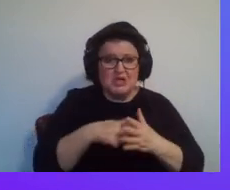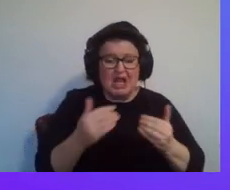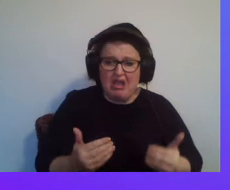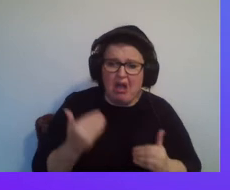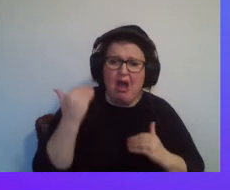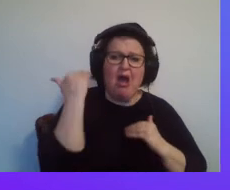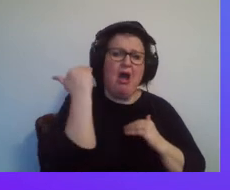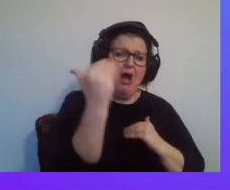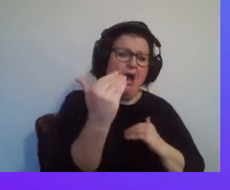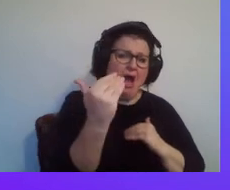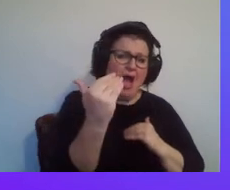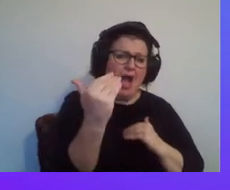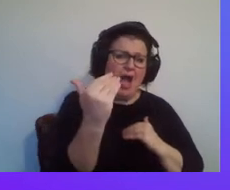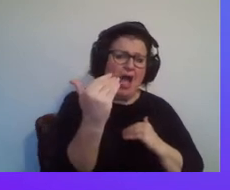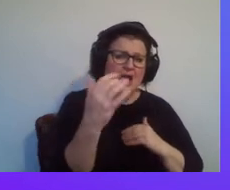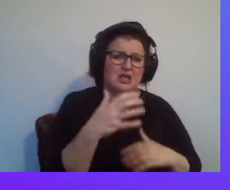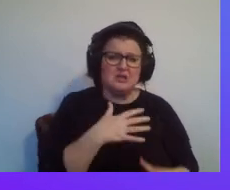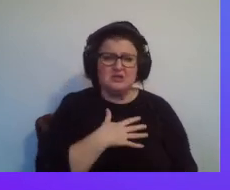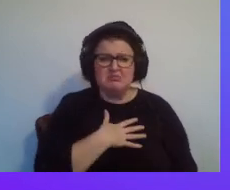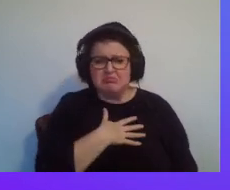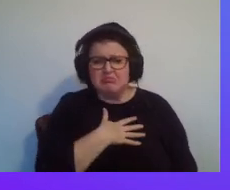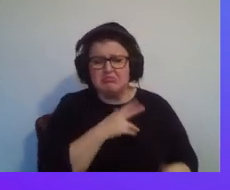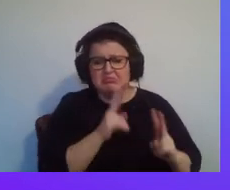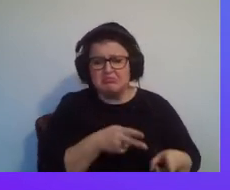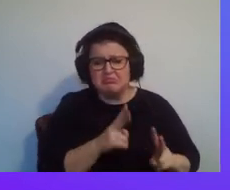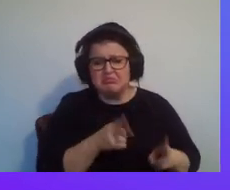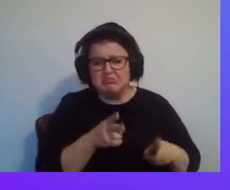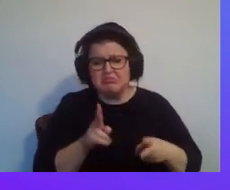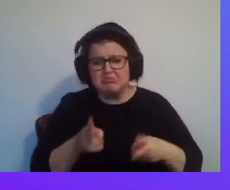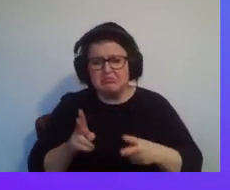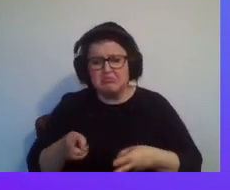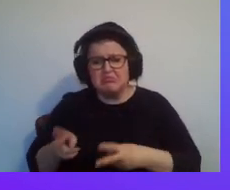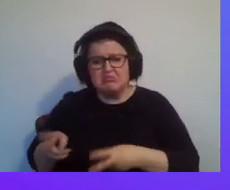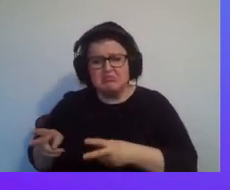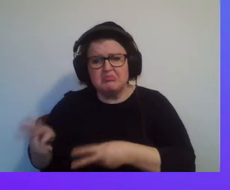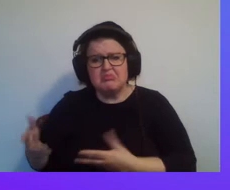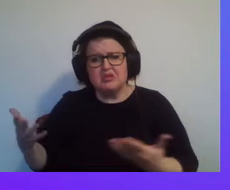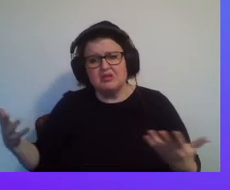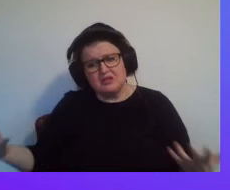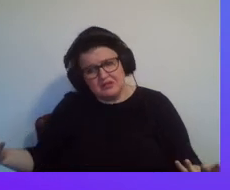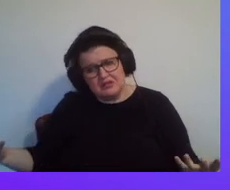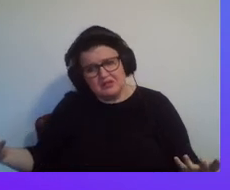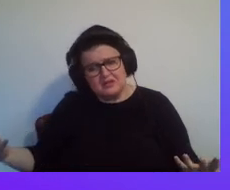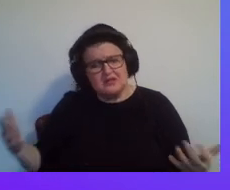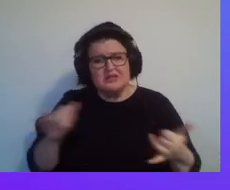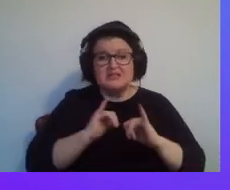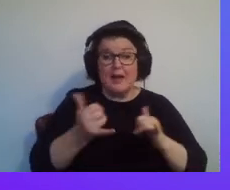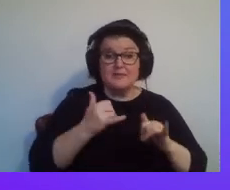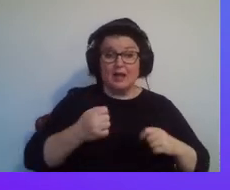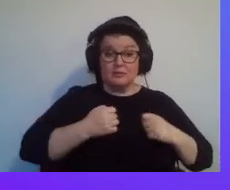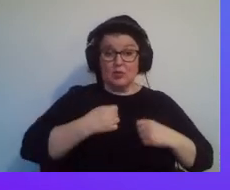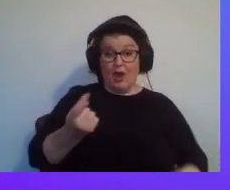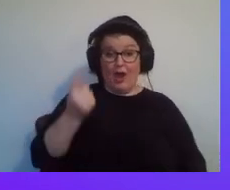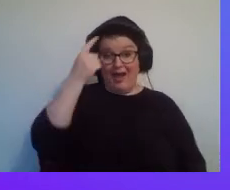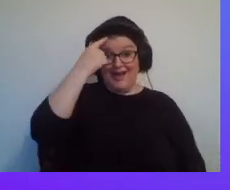almost everything that happens compounds that which you already think. So just before I came on, I was having a conversation